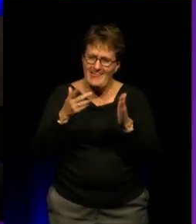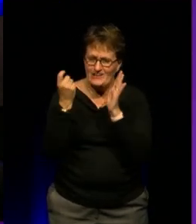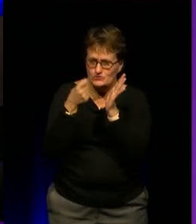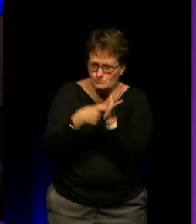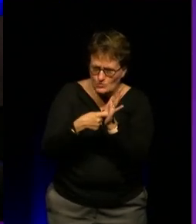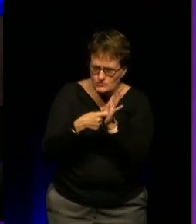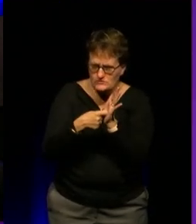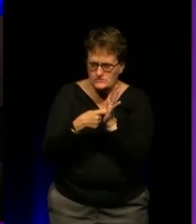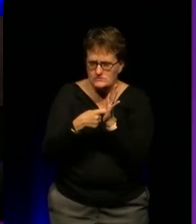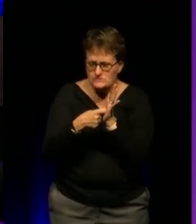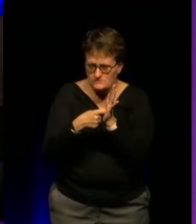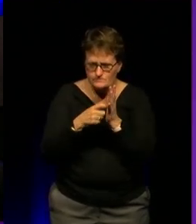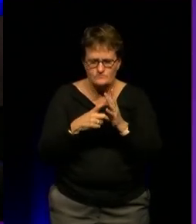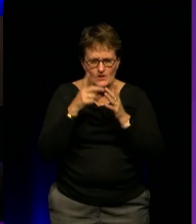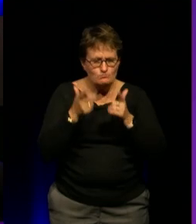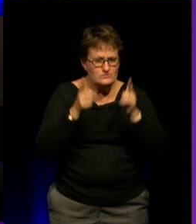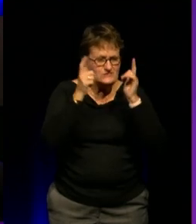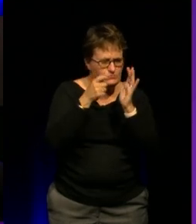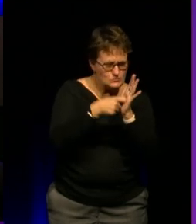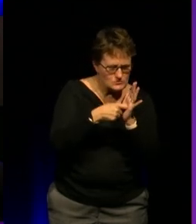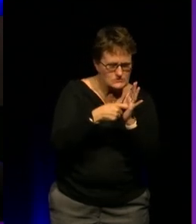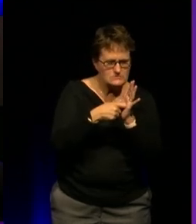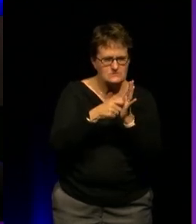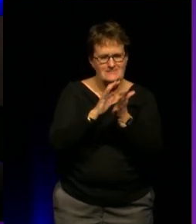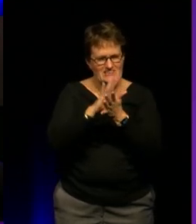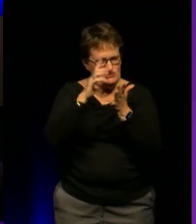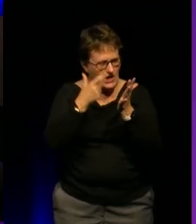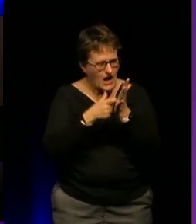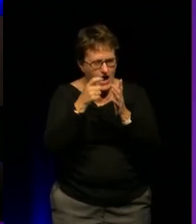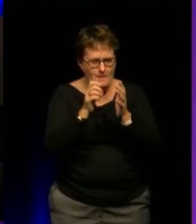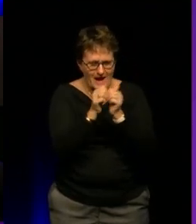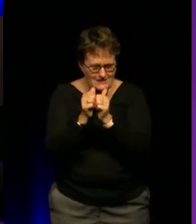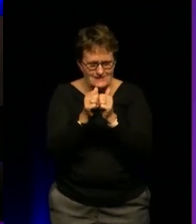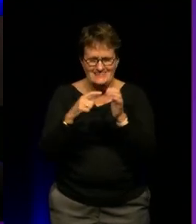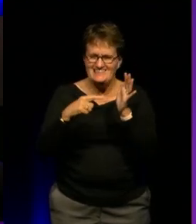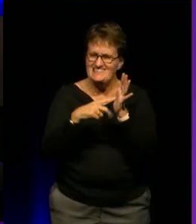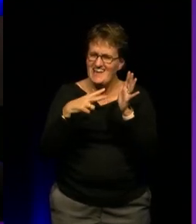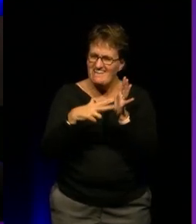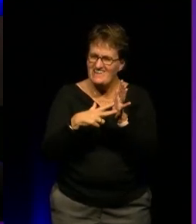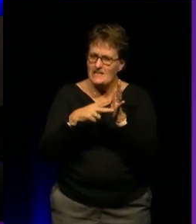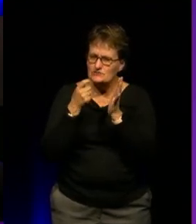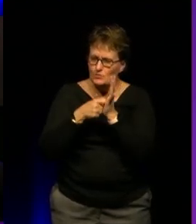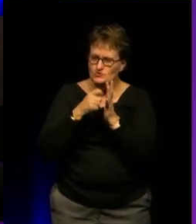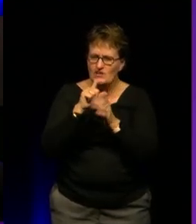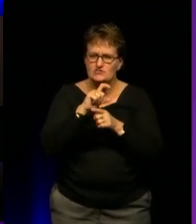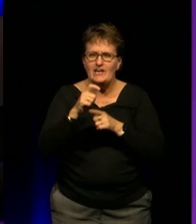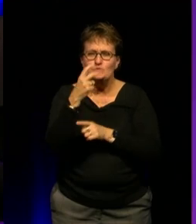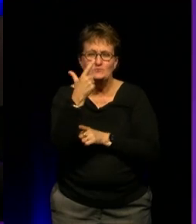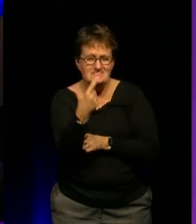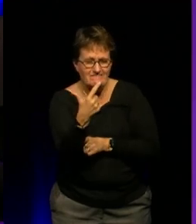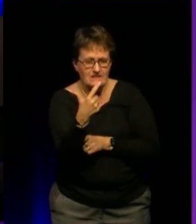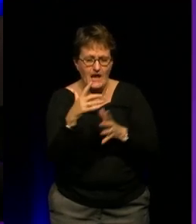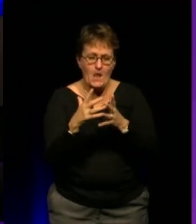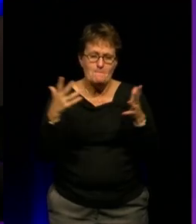sponsors, our principal sponsors, Picture Partners, our television sponsor, Channel 7, and our major